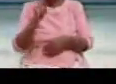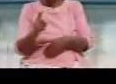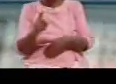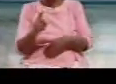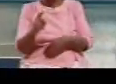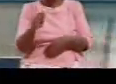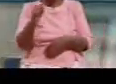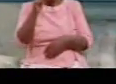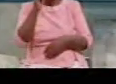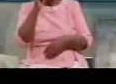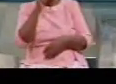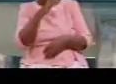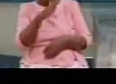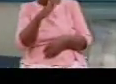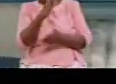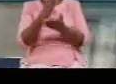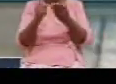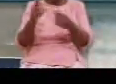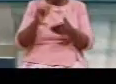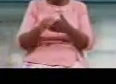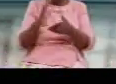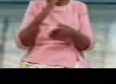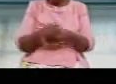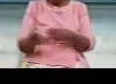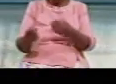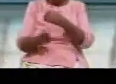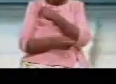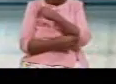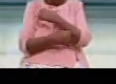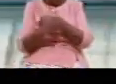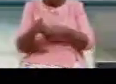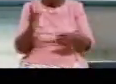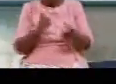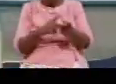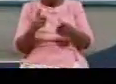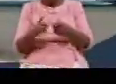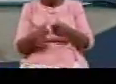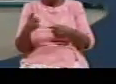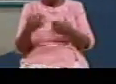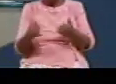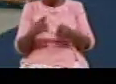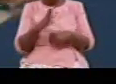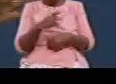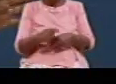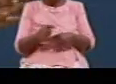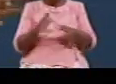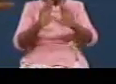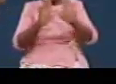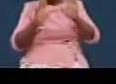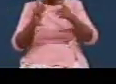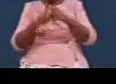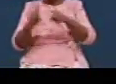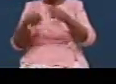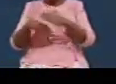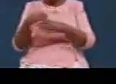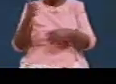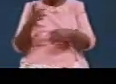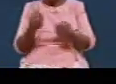that threatened you, and therefore now you are afraid to go out, or it is pandemic that